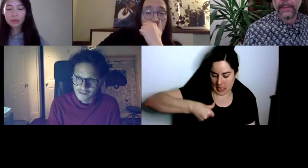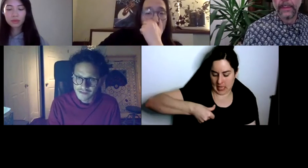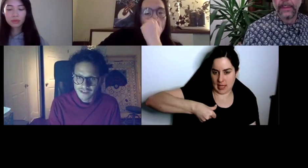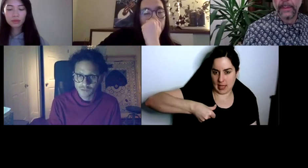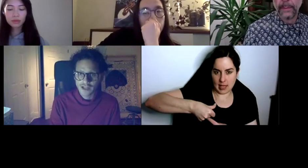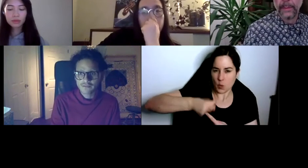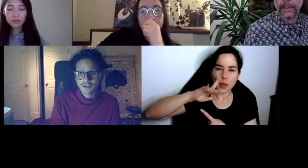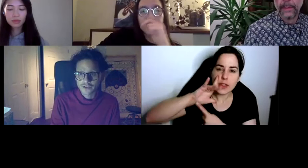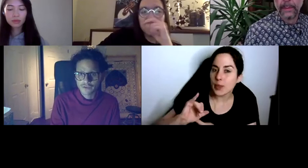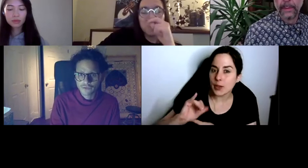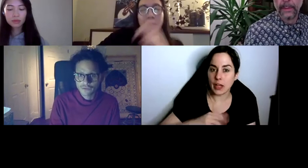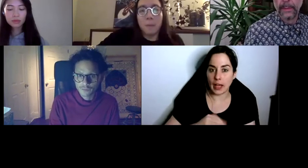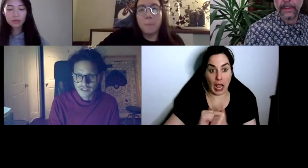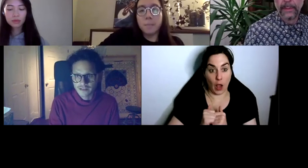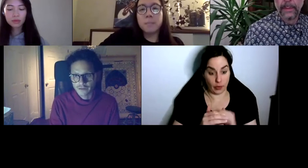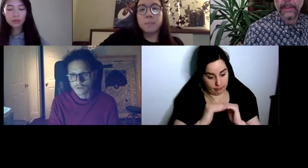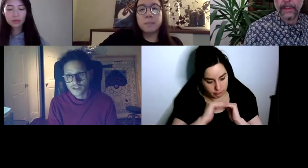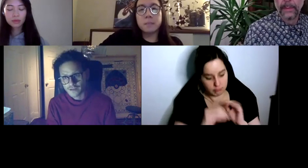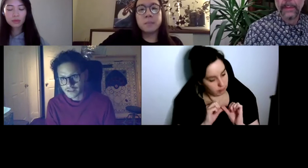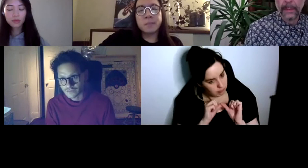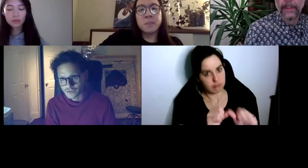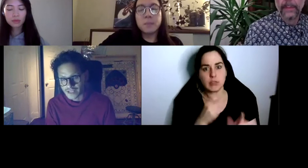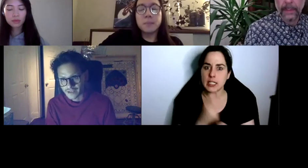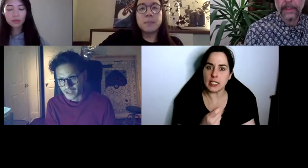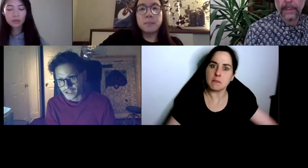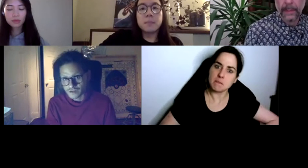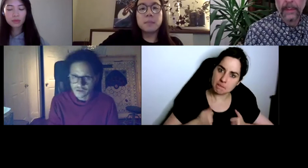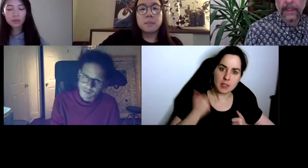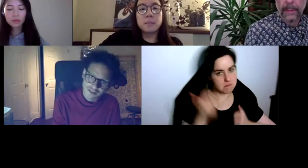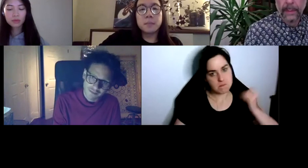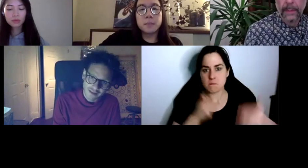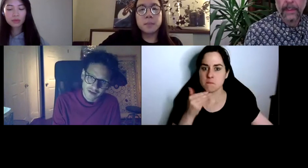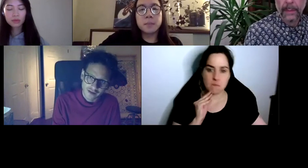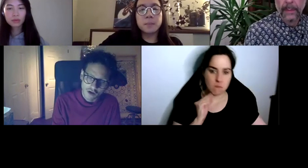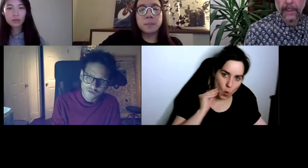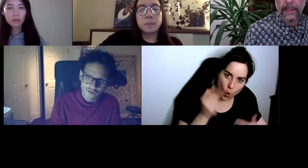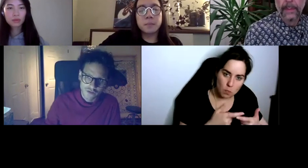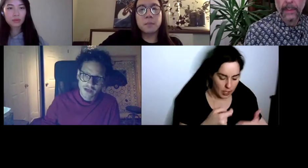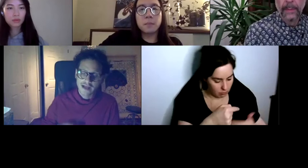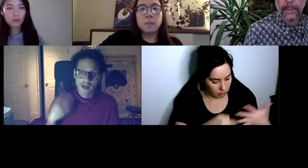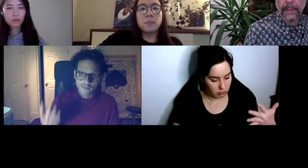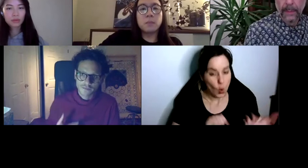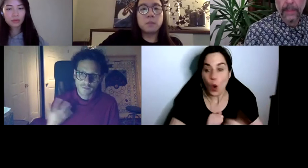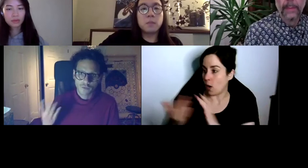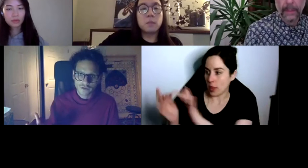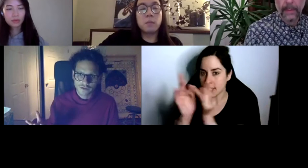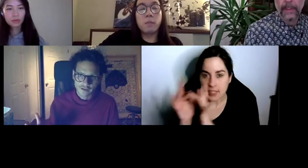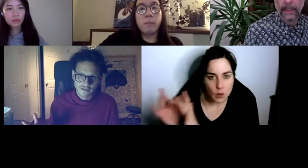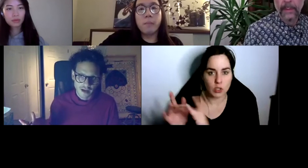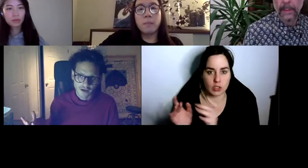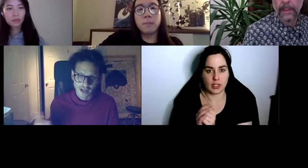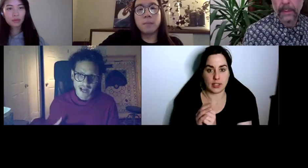a sustainable livelihood through presenting through arts festivals, and the connections they're able to make there that also help them support